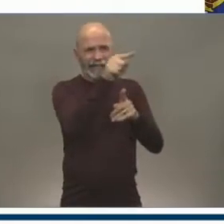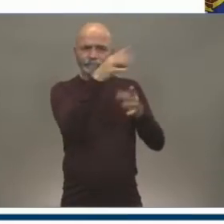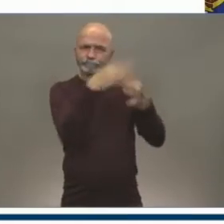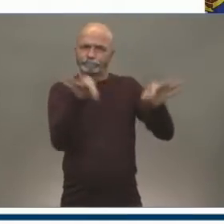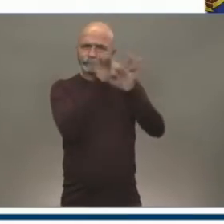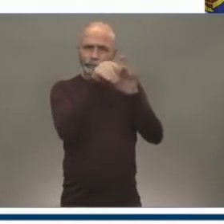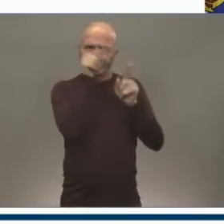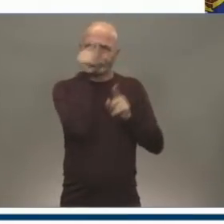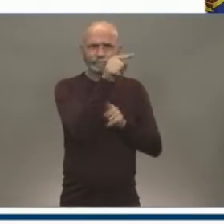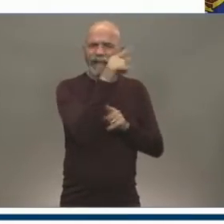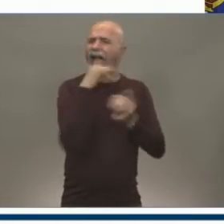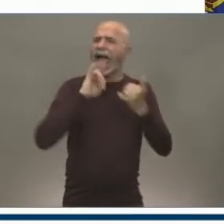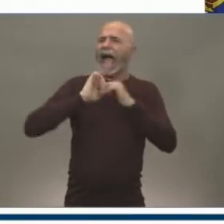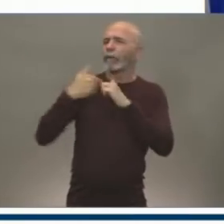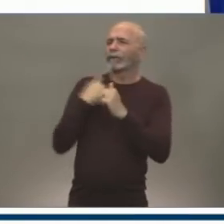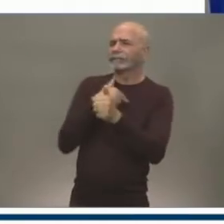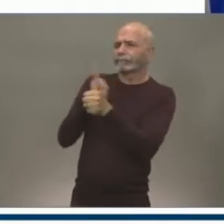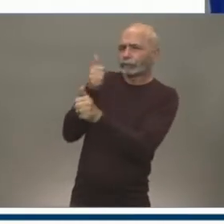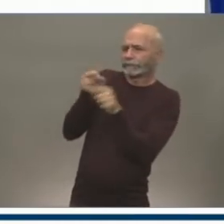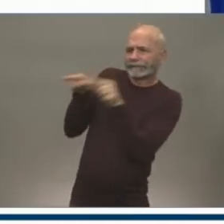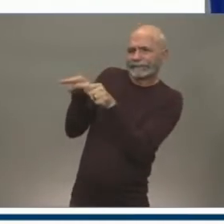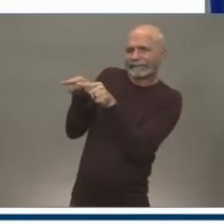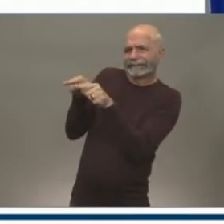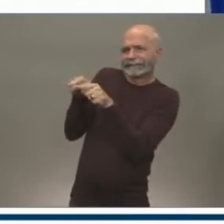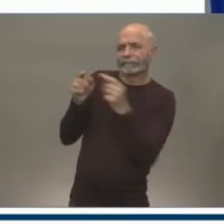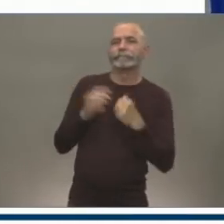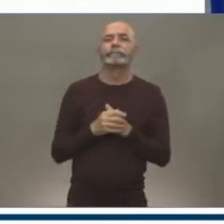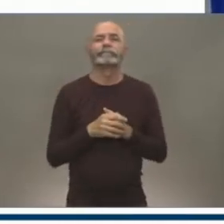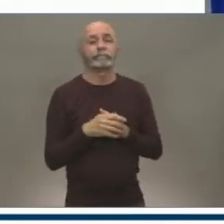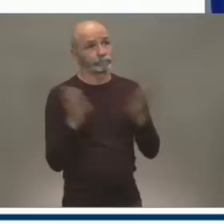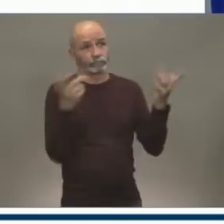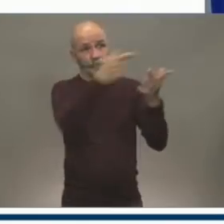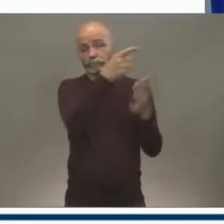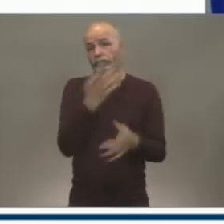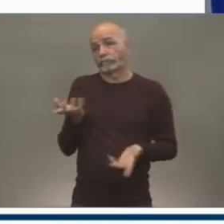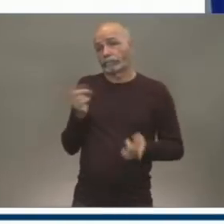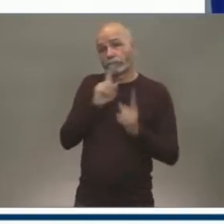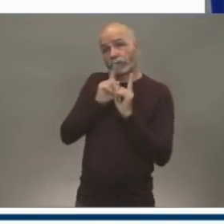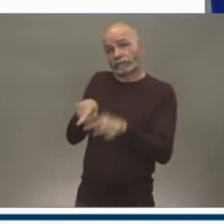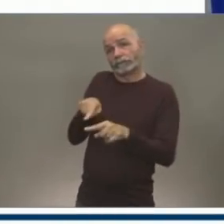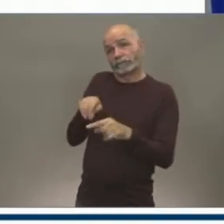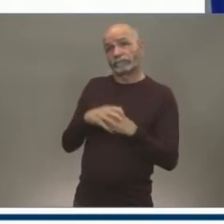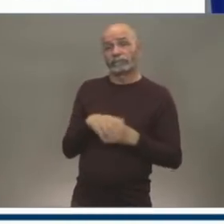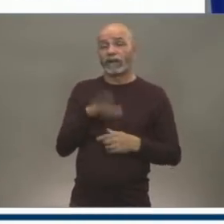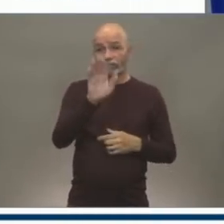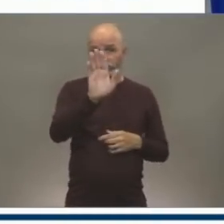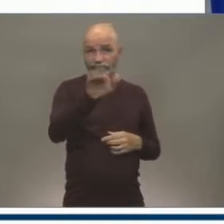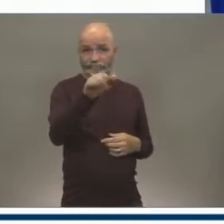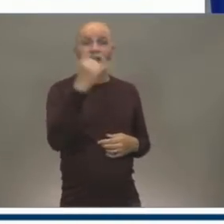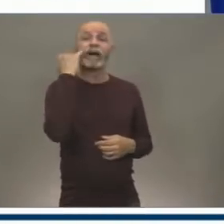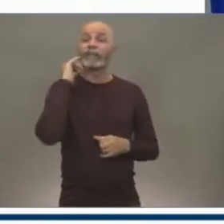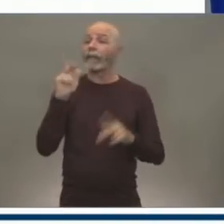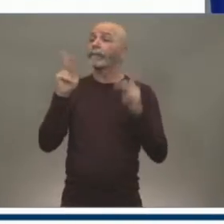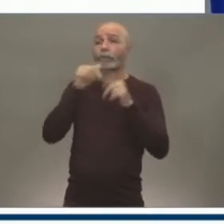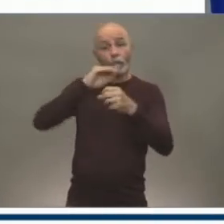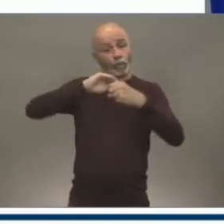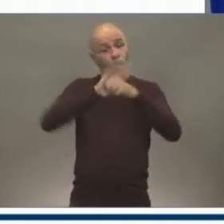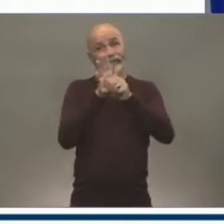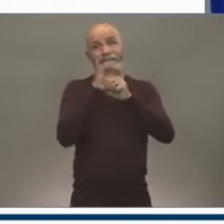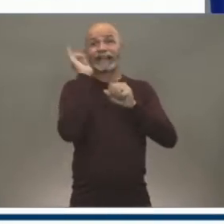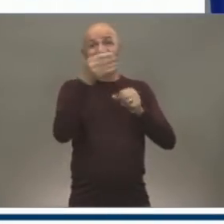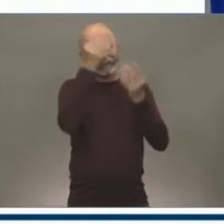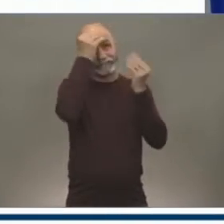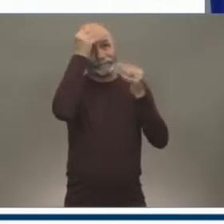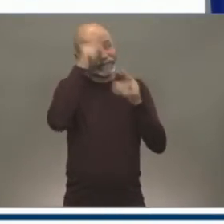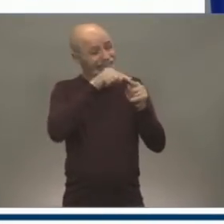that? So first of all, I would say to Nova Scotians, continue to follow the coronavirus website, and I